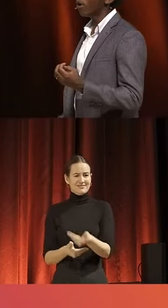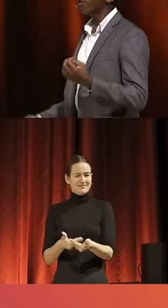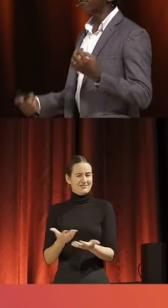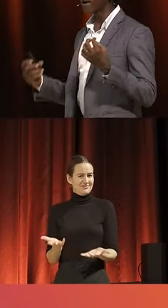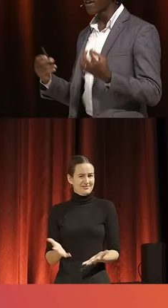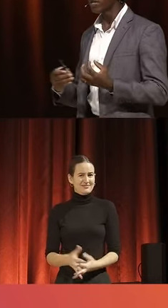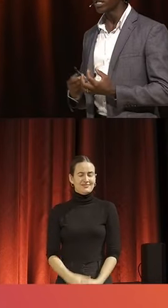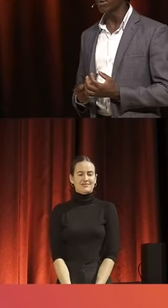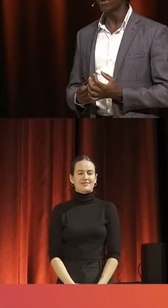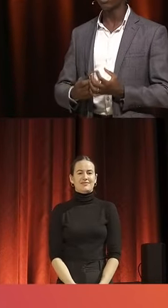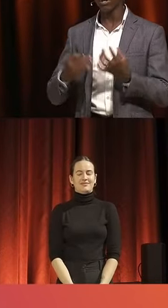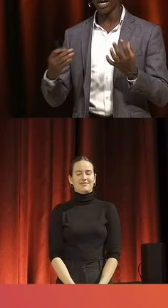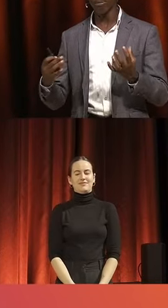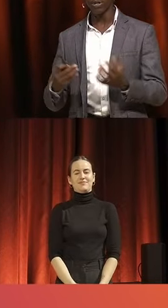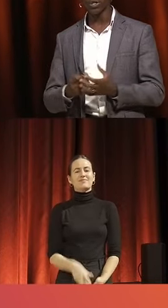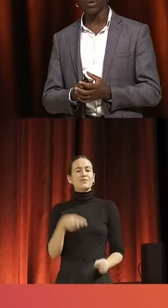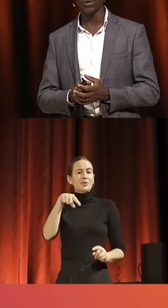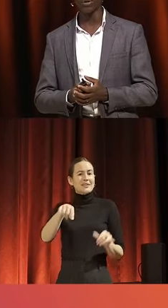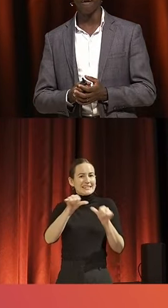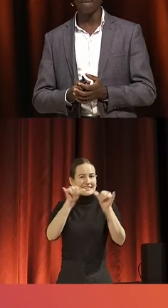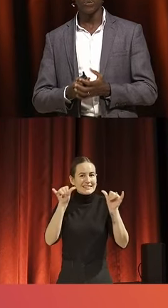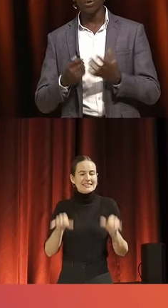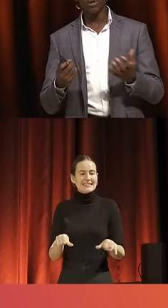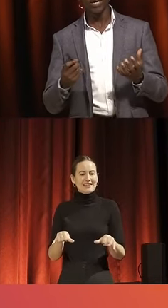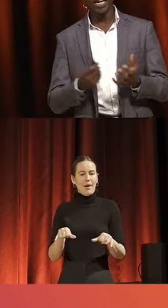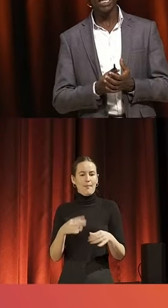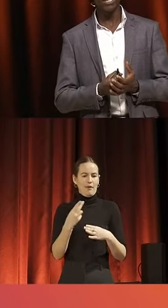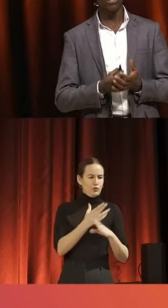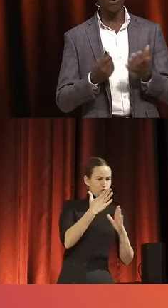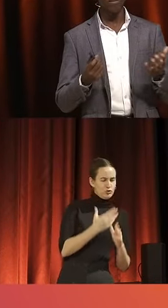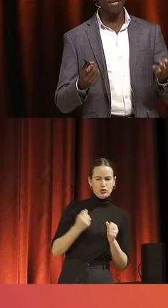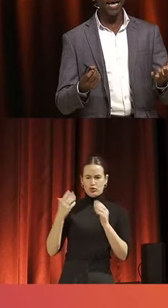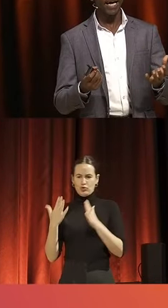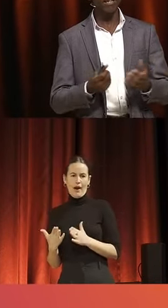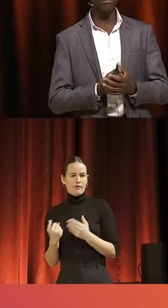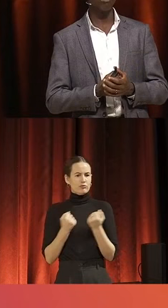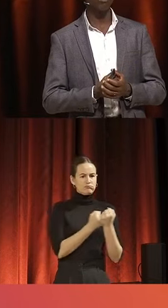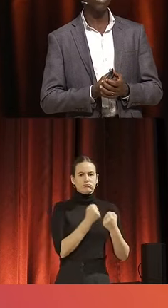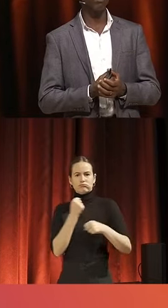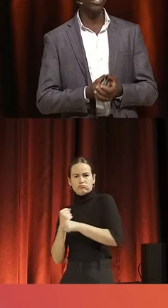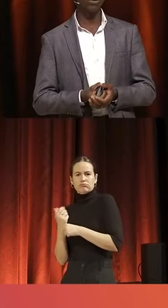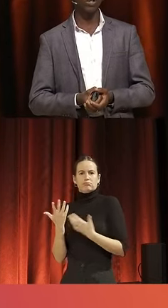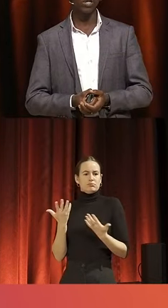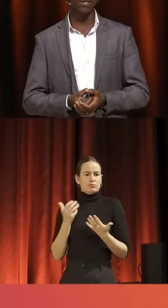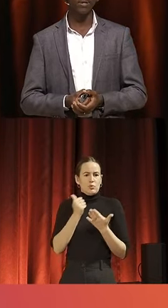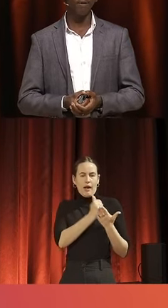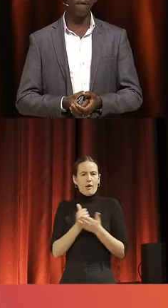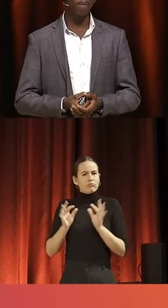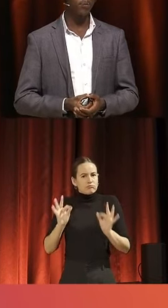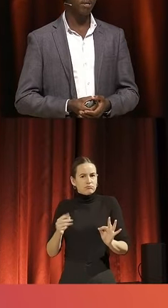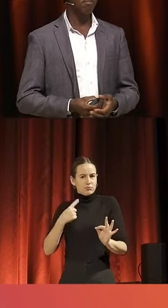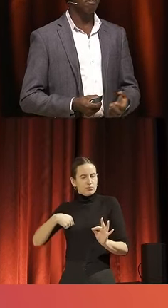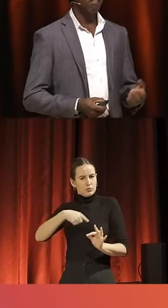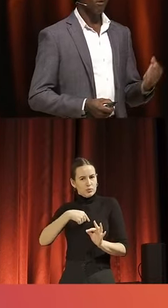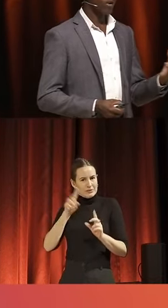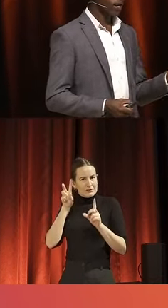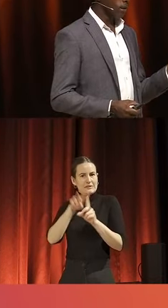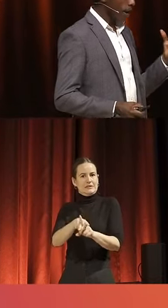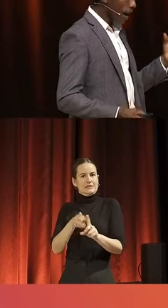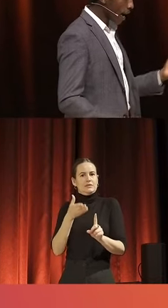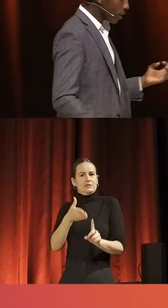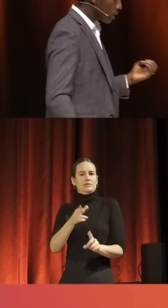system of having users help each other was a great idea that we applied when we went to Kinshasa.